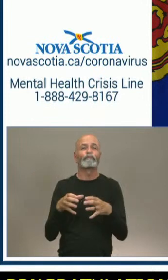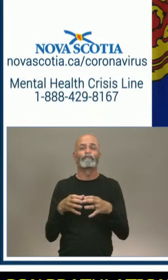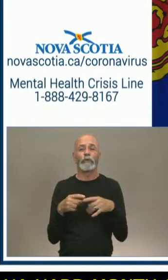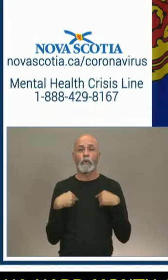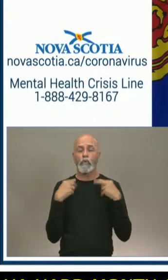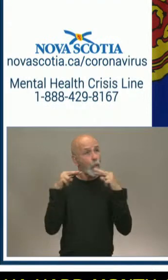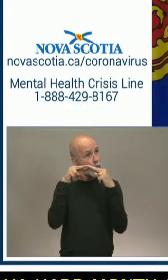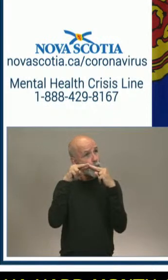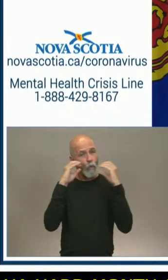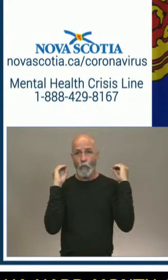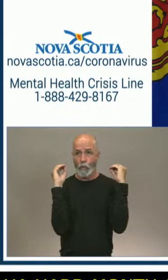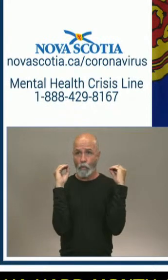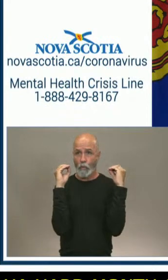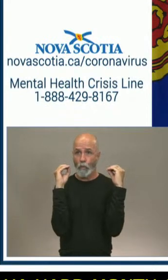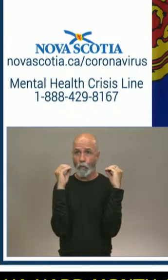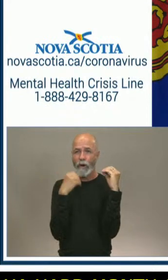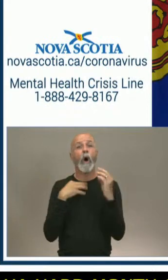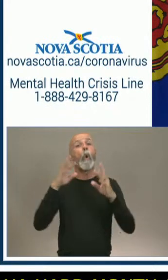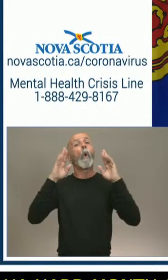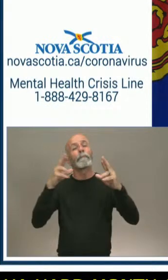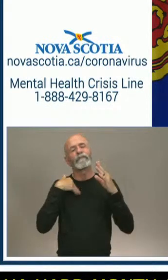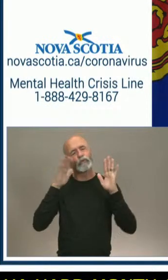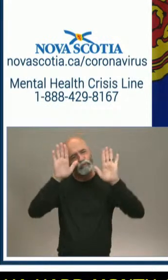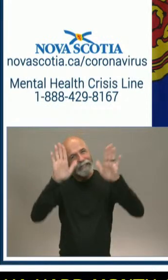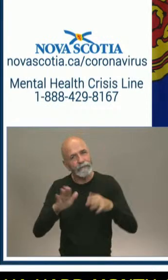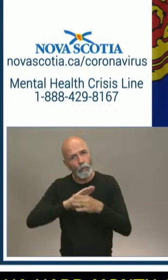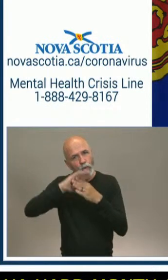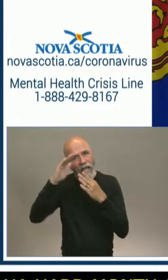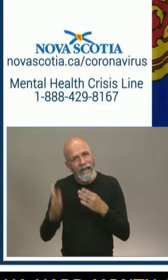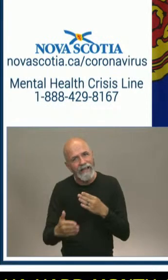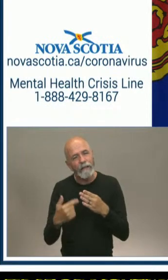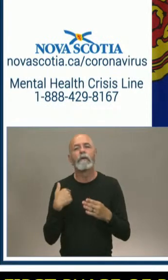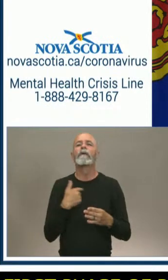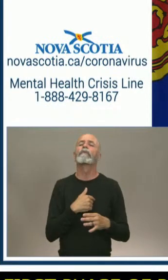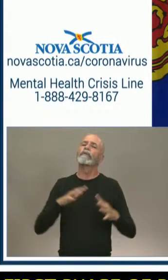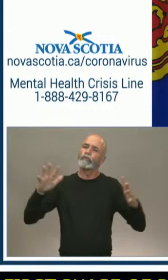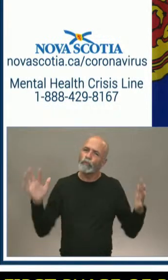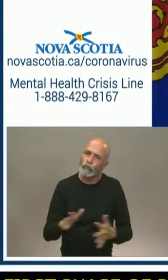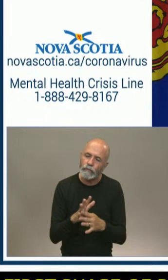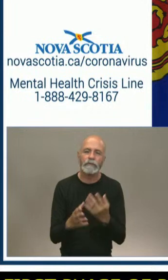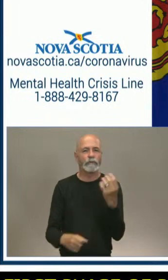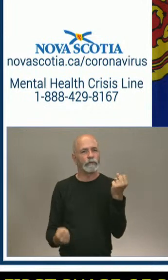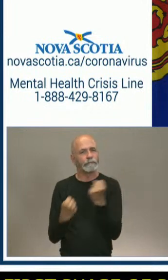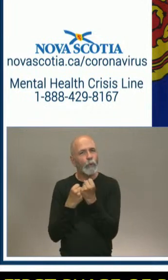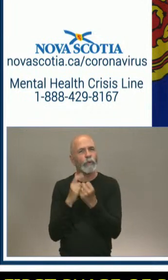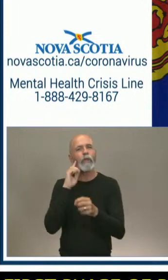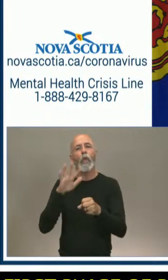great weekend, and I encourage you all to support our local businesses who have gone through a very tough time.